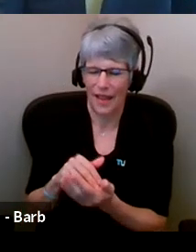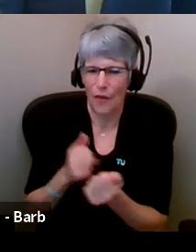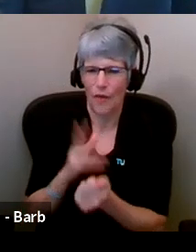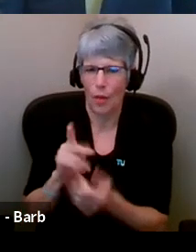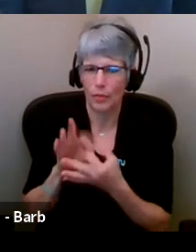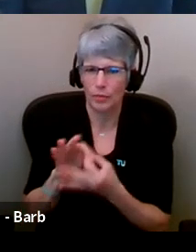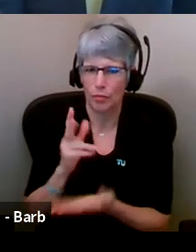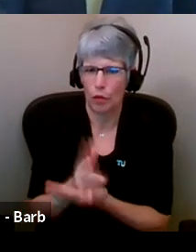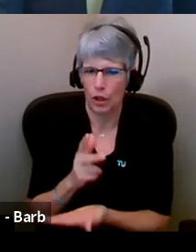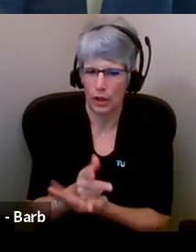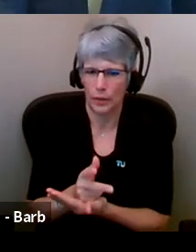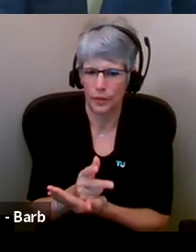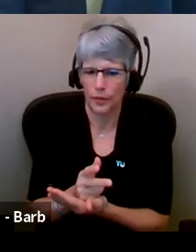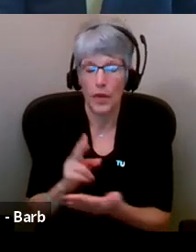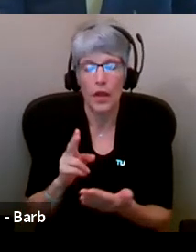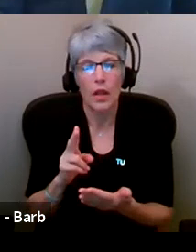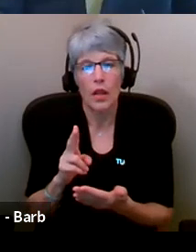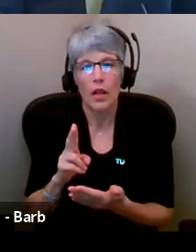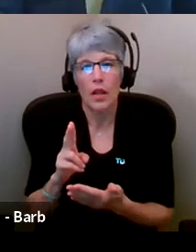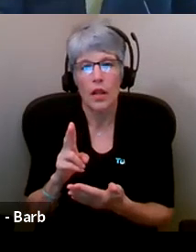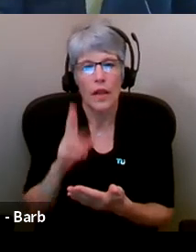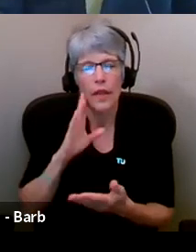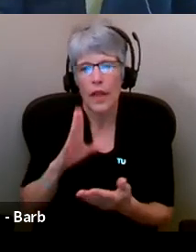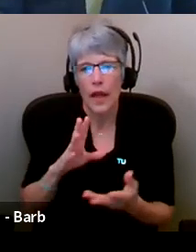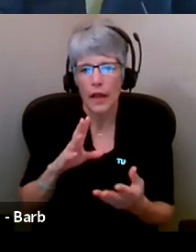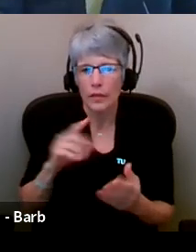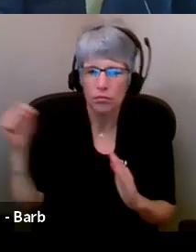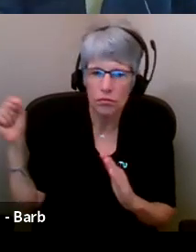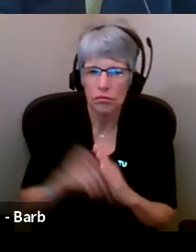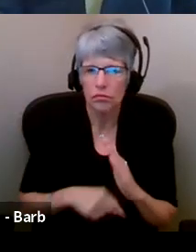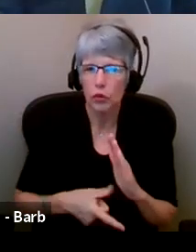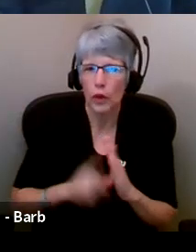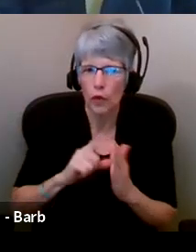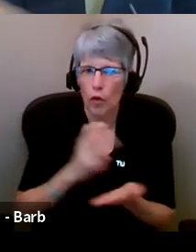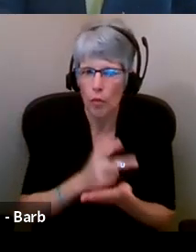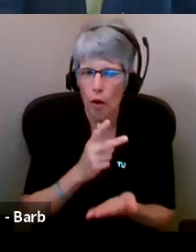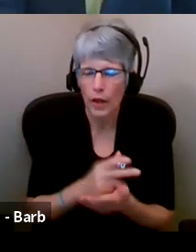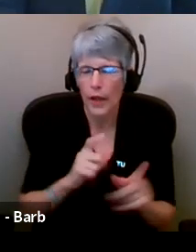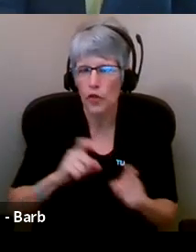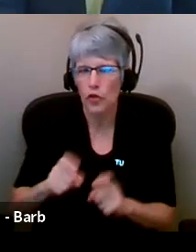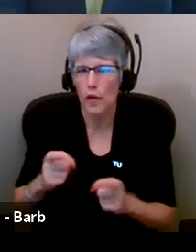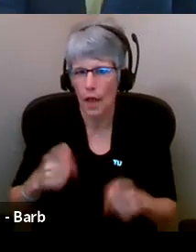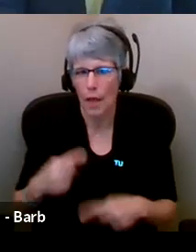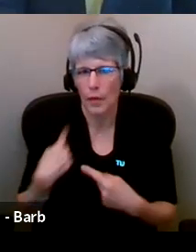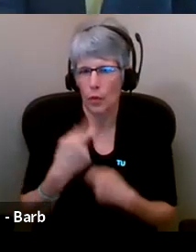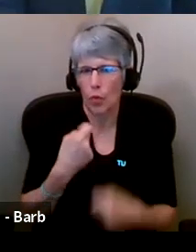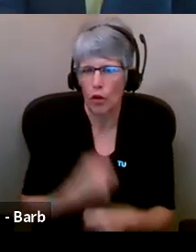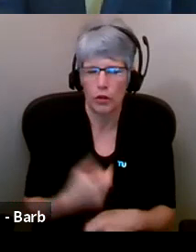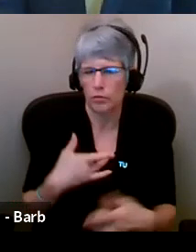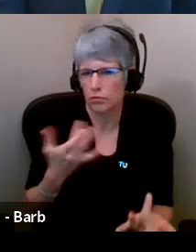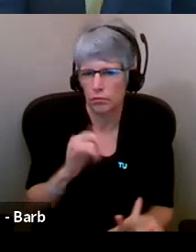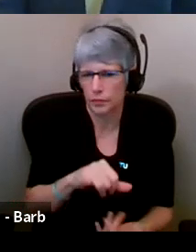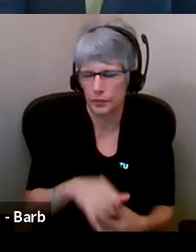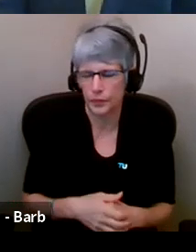parking. Where does the university stand with its comprehensive review of parking and the surveys that were taking place in the last year? We